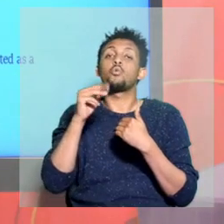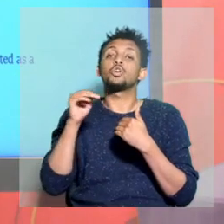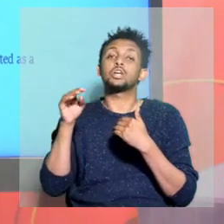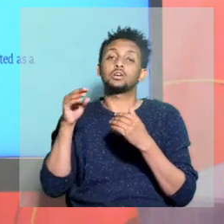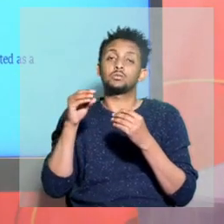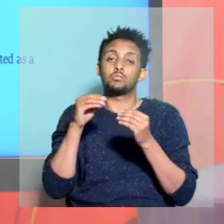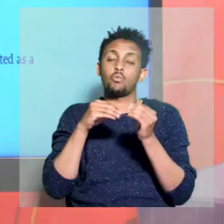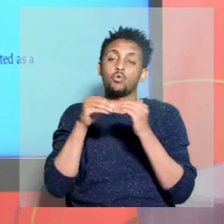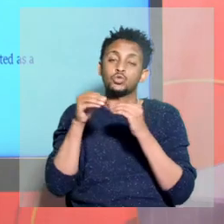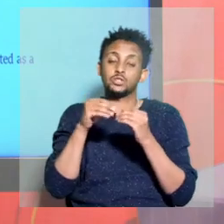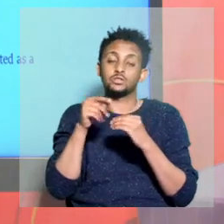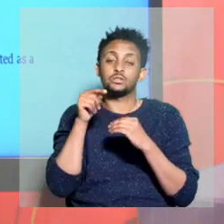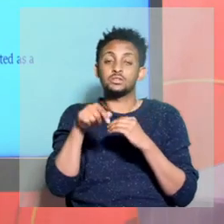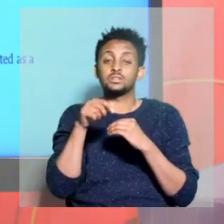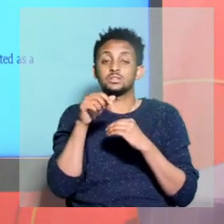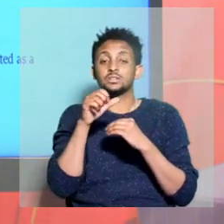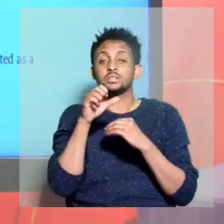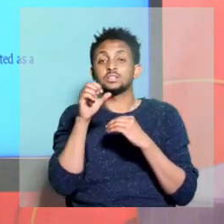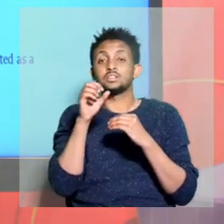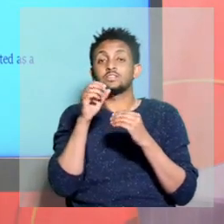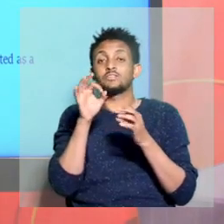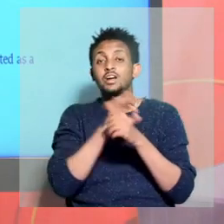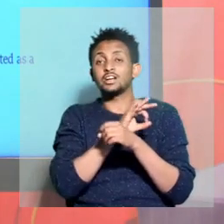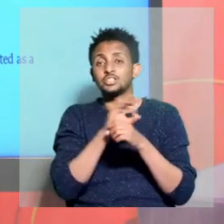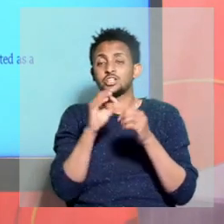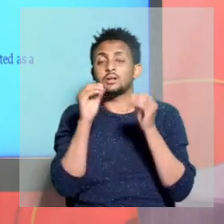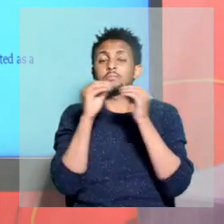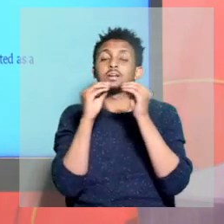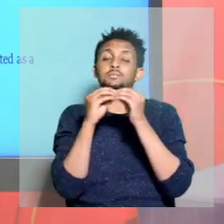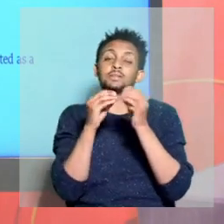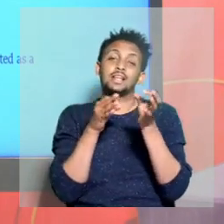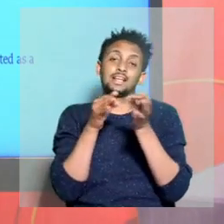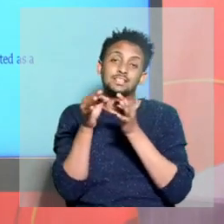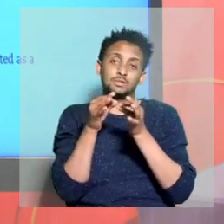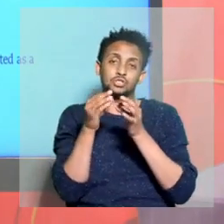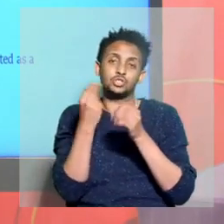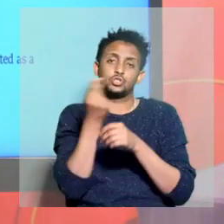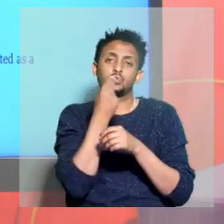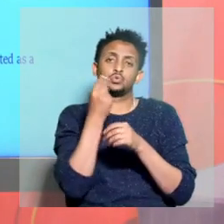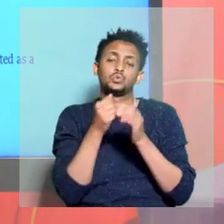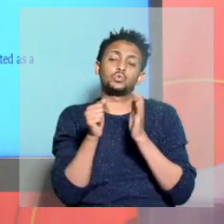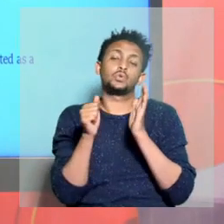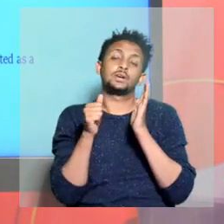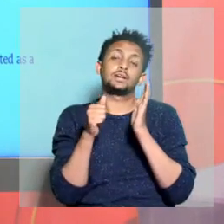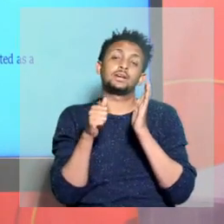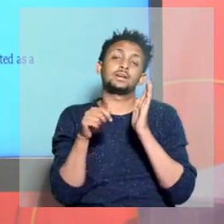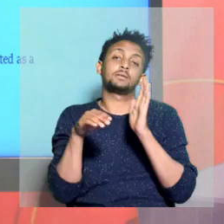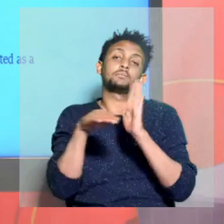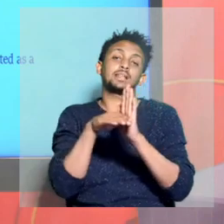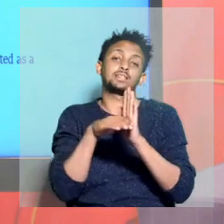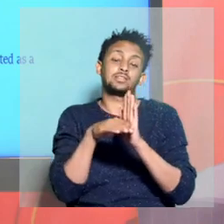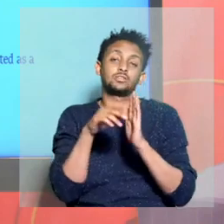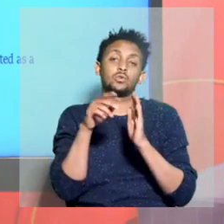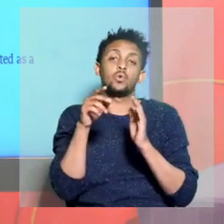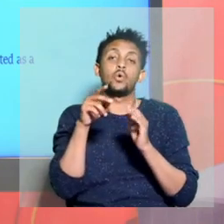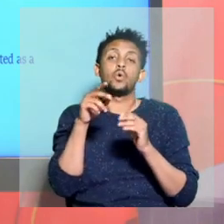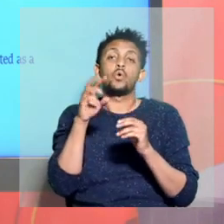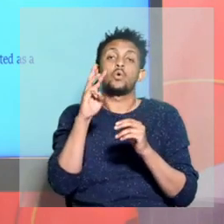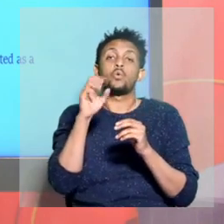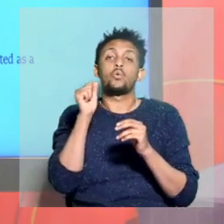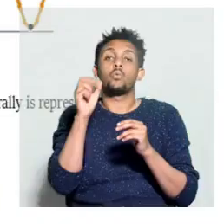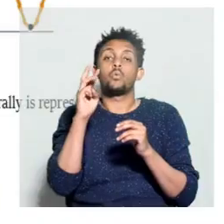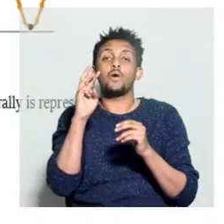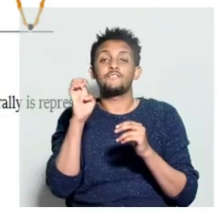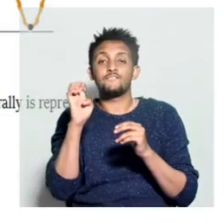means. Sinusoidal function is a function or mathematical expression used to represent waves or